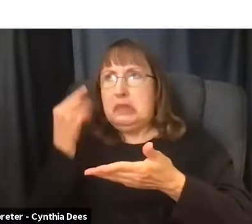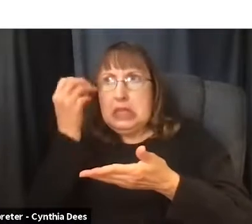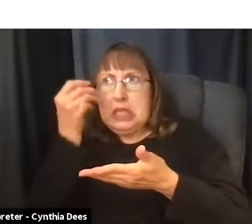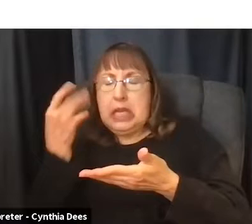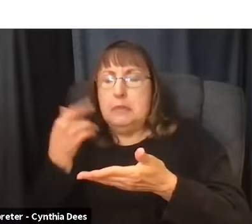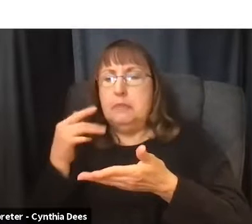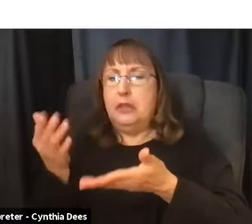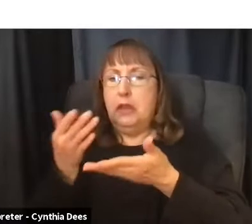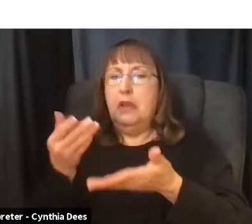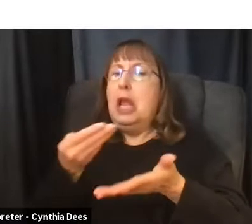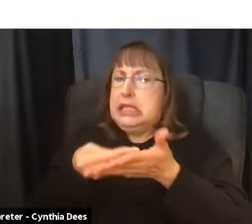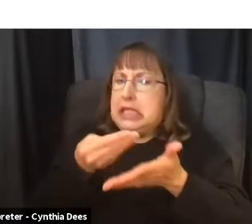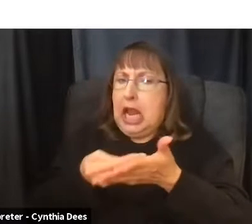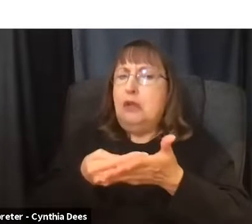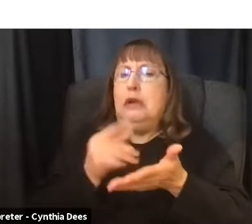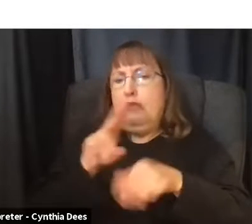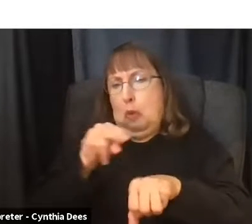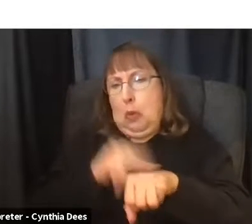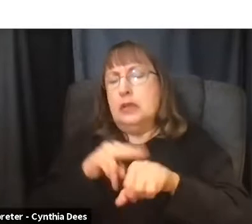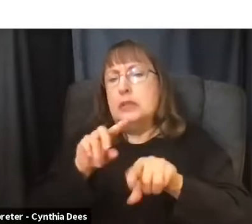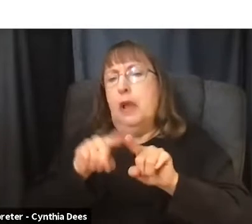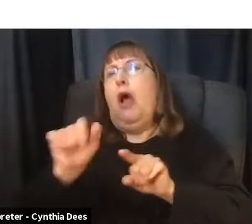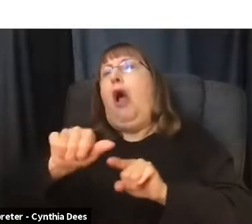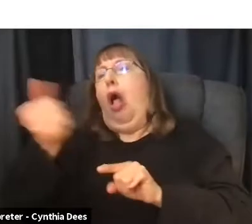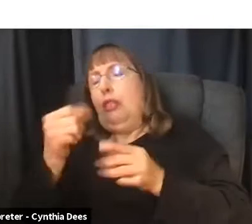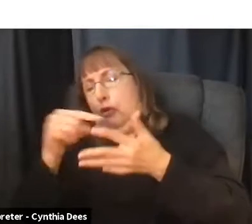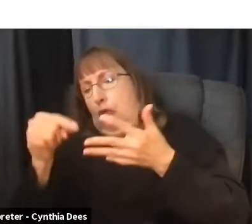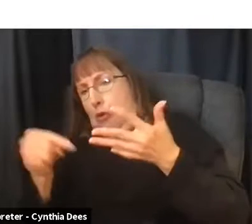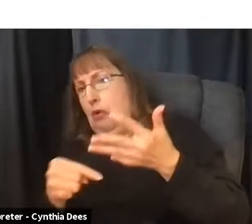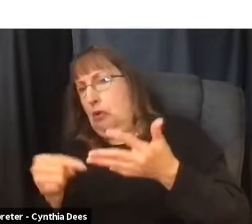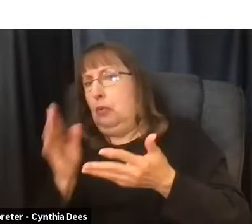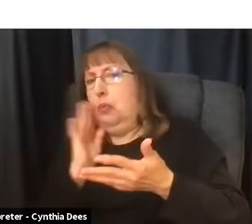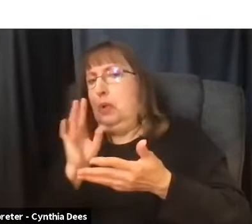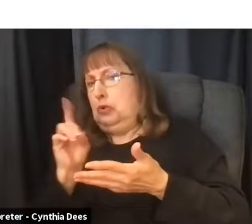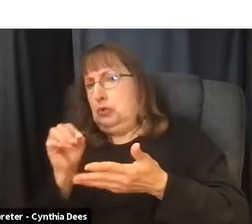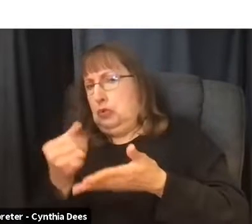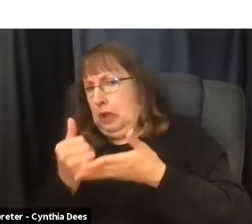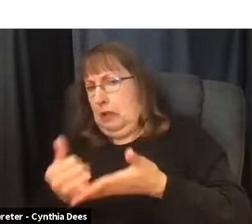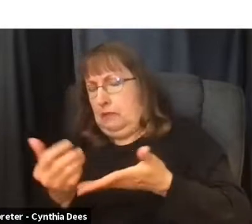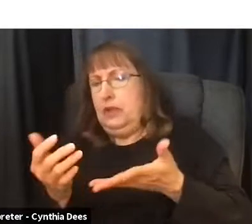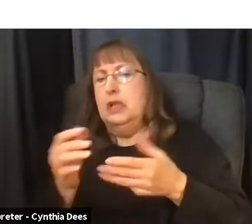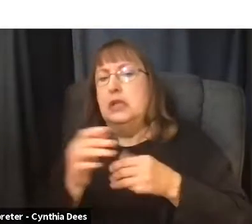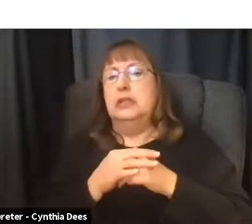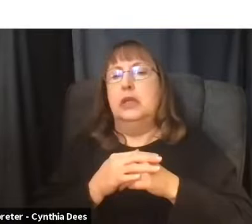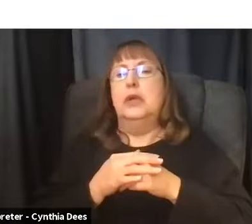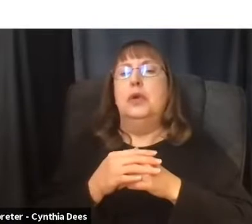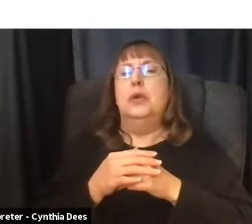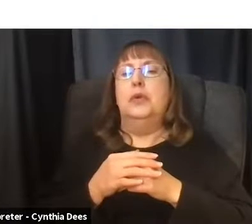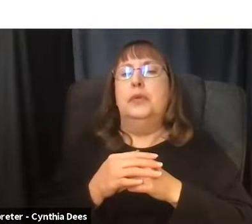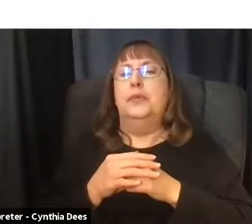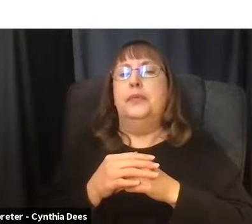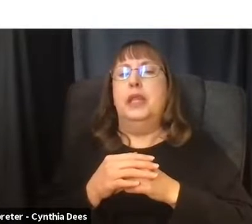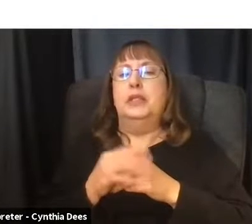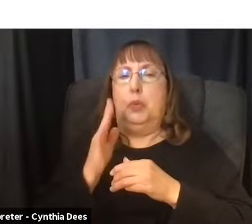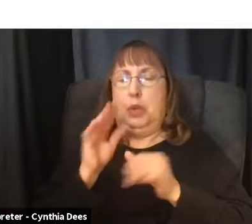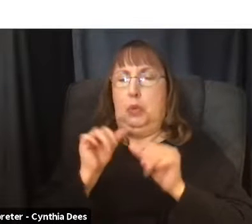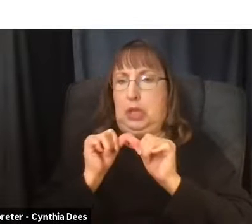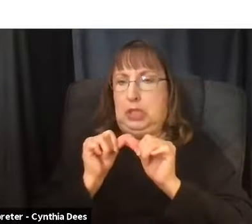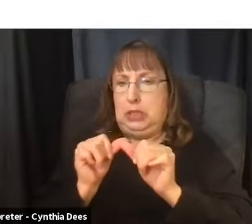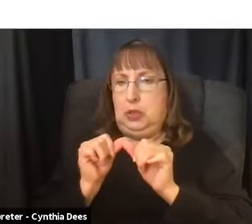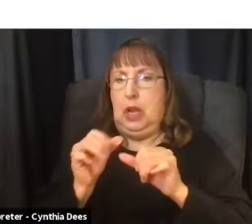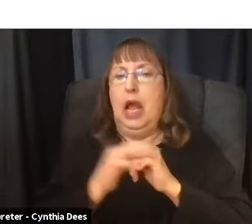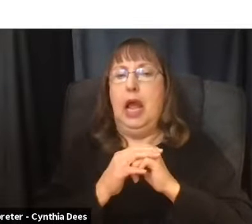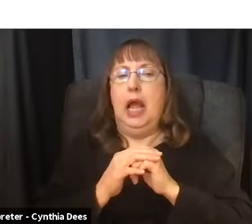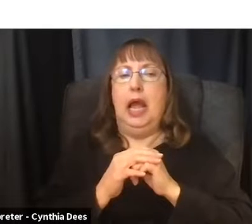just salary, but all of the different components of the actual offer. And so we will continue on to dive into